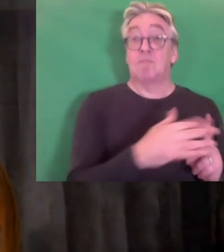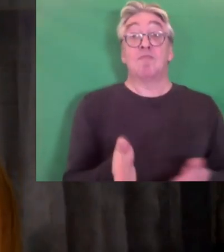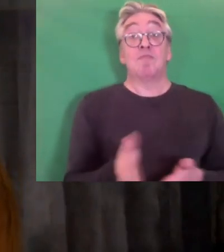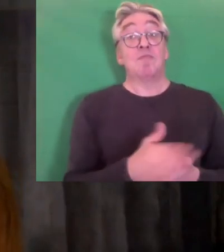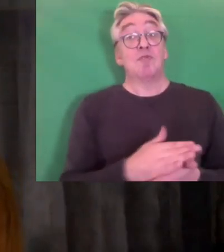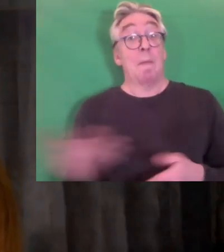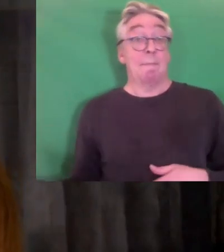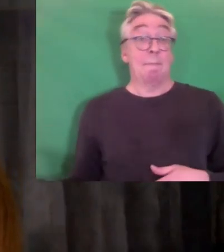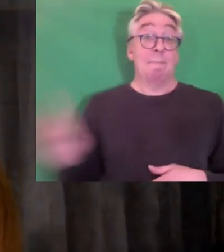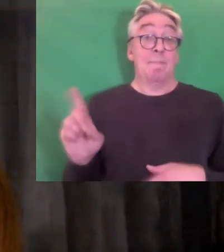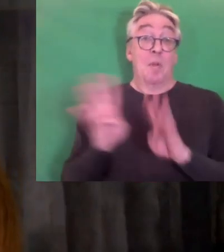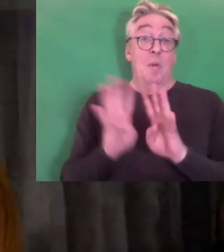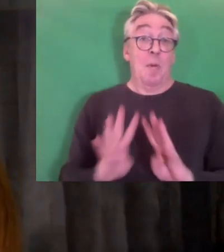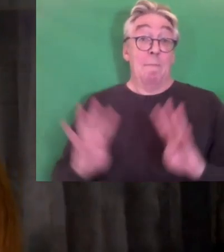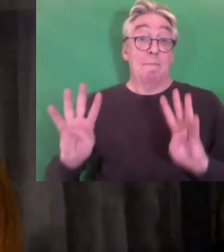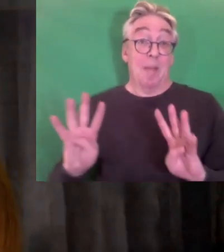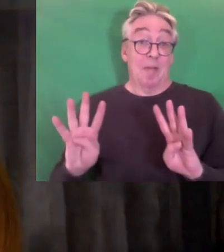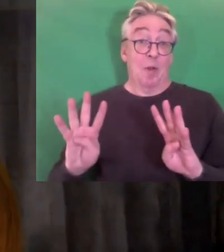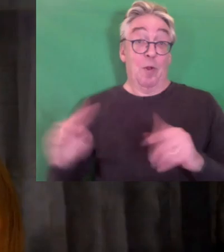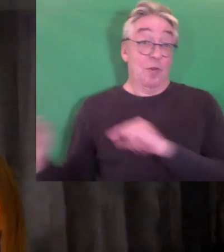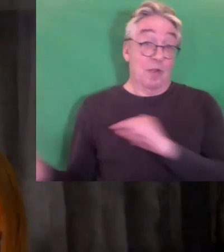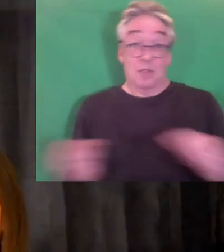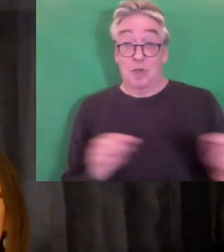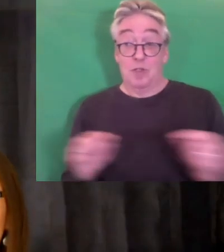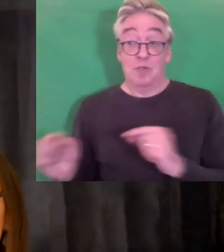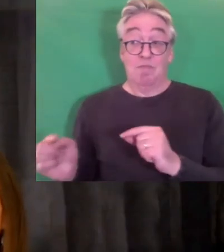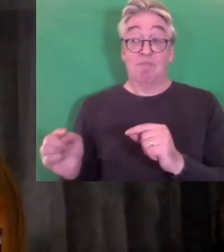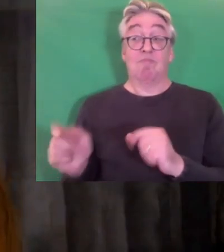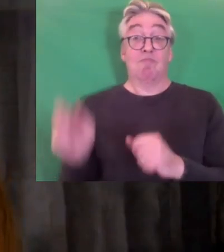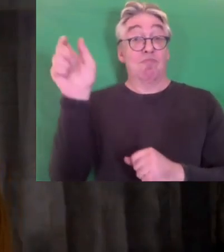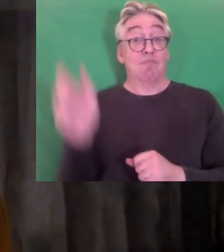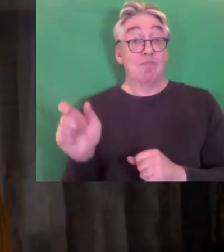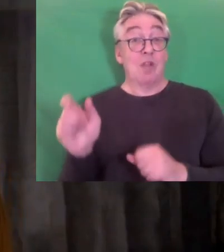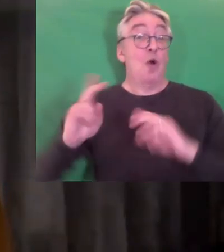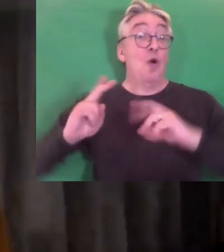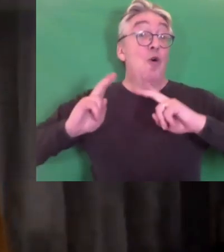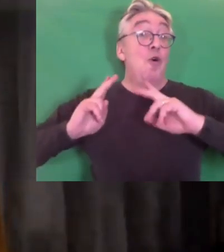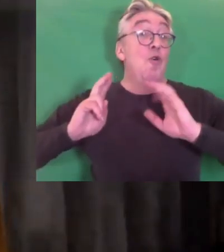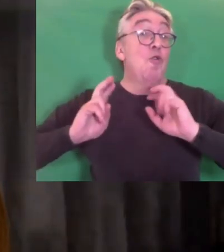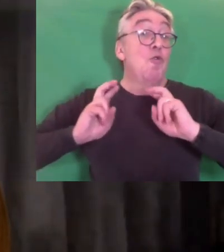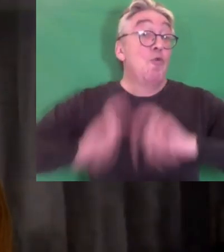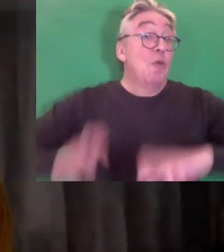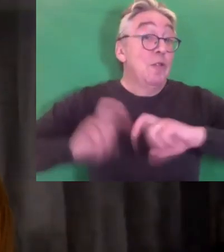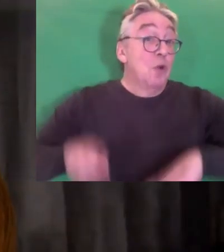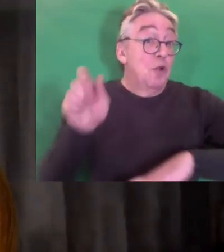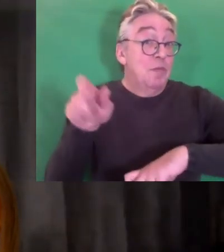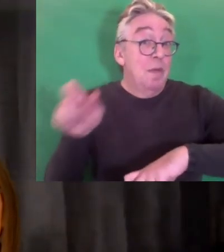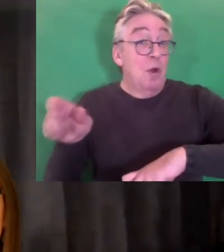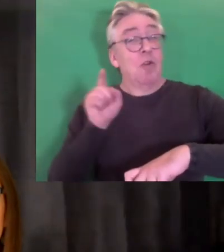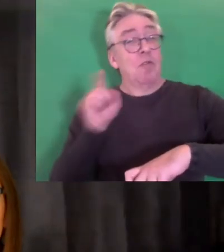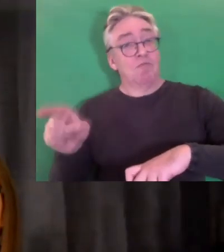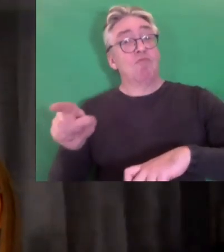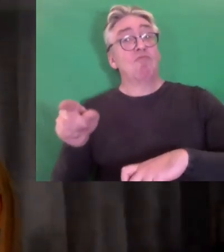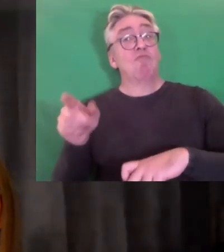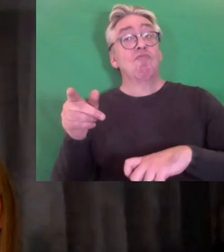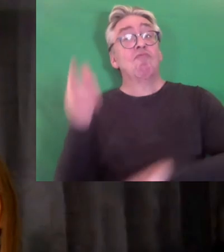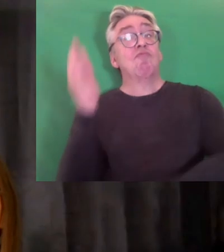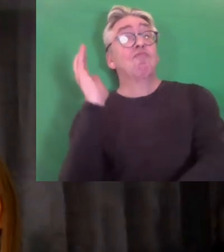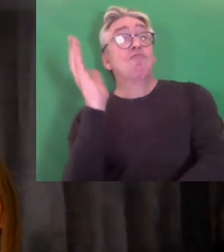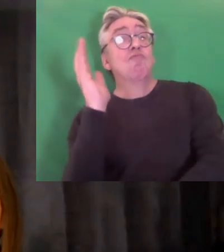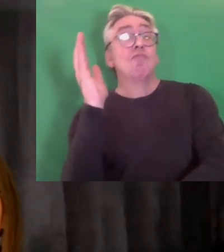with researchers. With we're going to talk about the future of accessibility in gaming, or all the aspects of